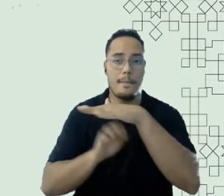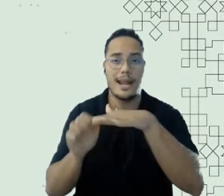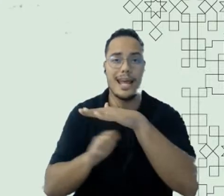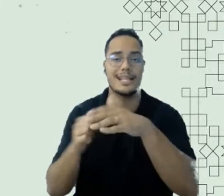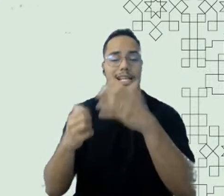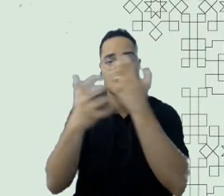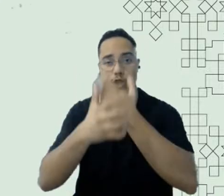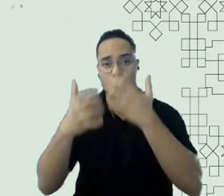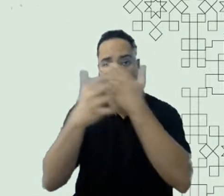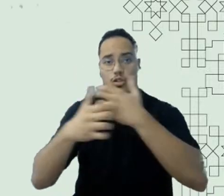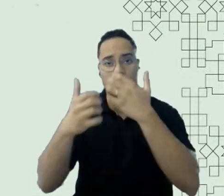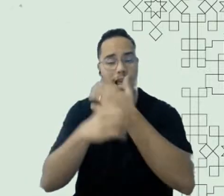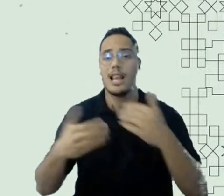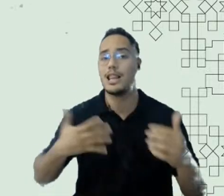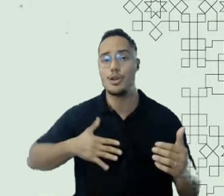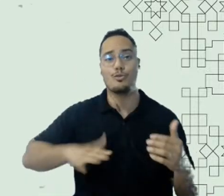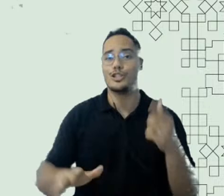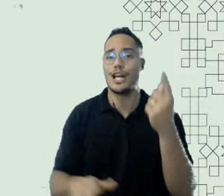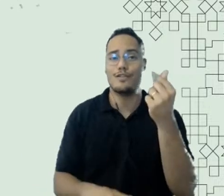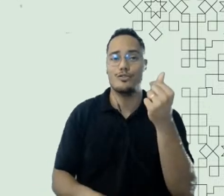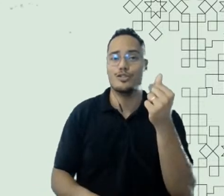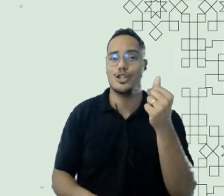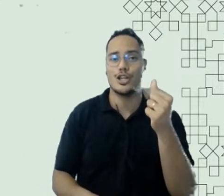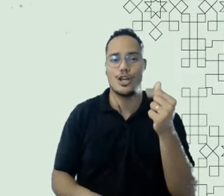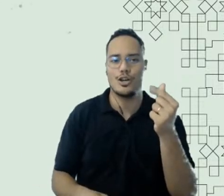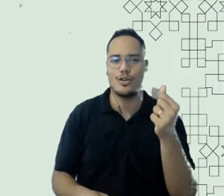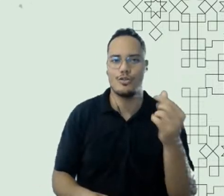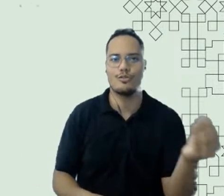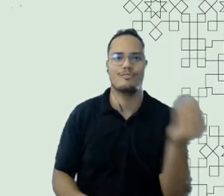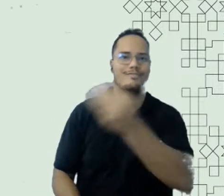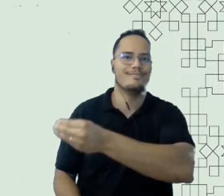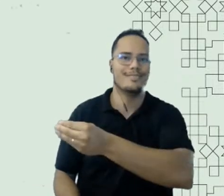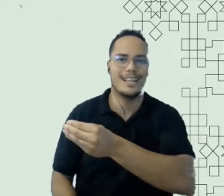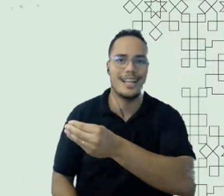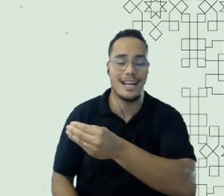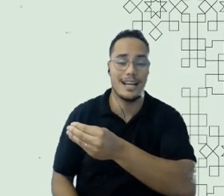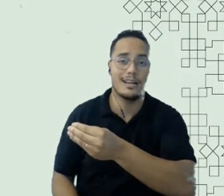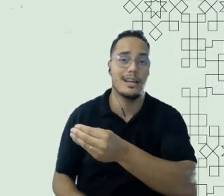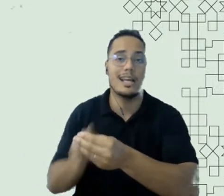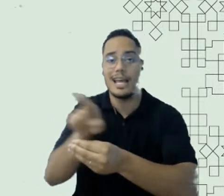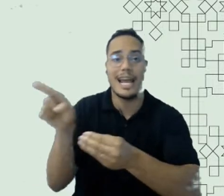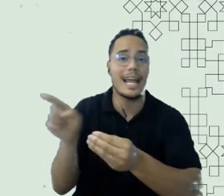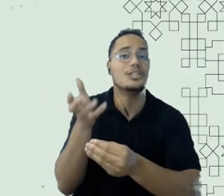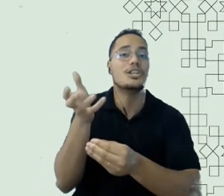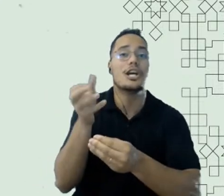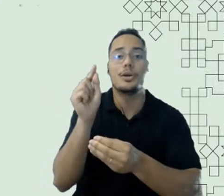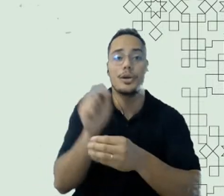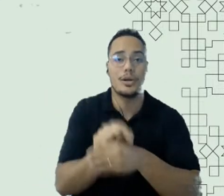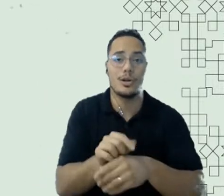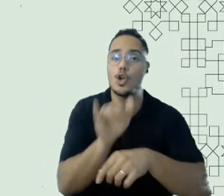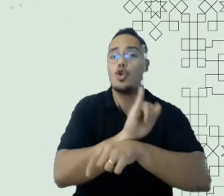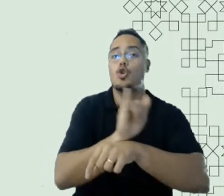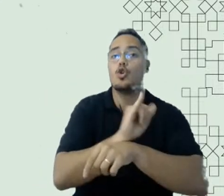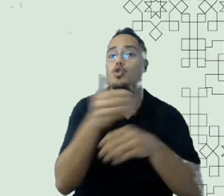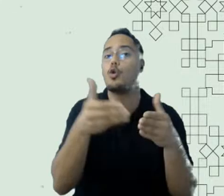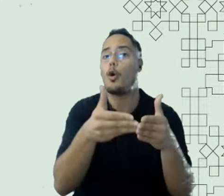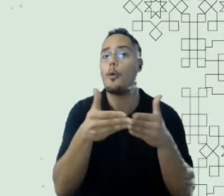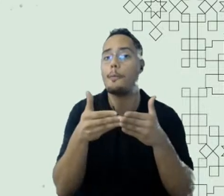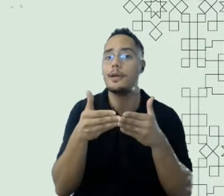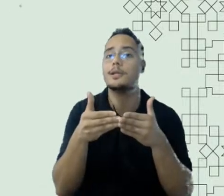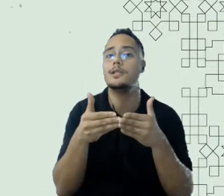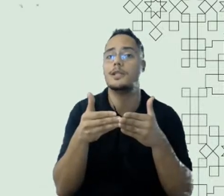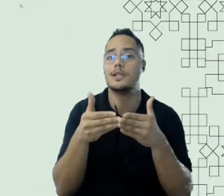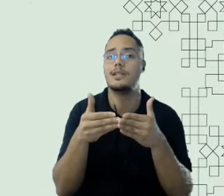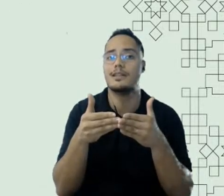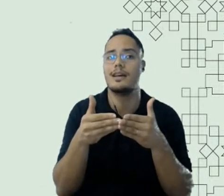need to ask for license and pay the price for those licenses, and Google that make money without needing any licenses, but